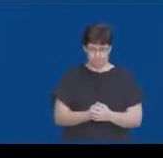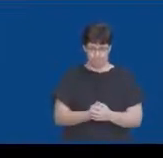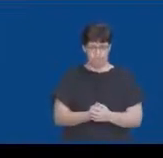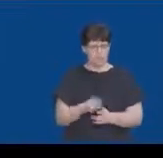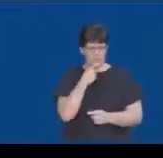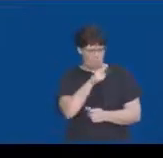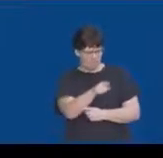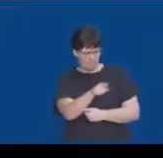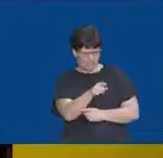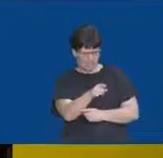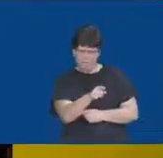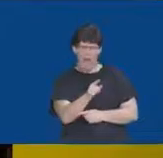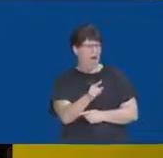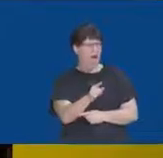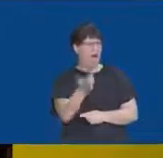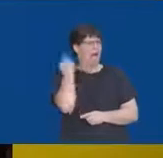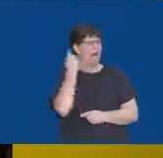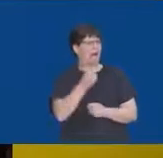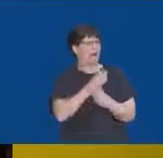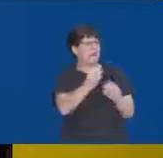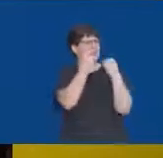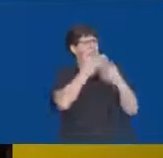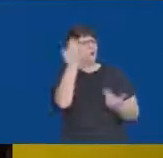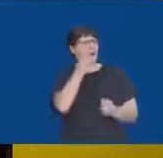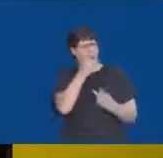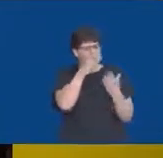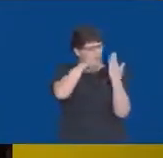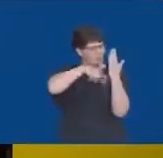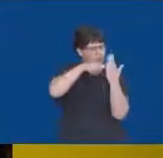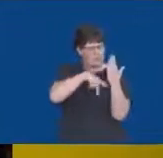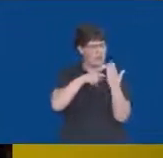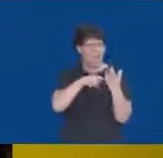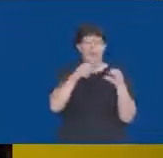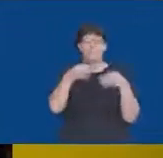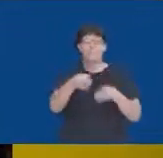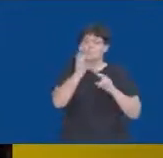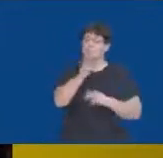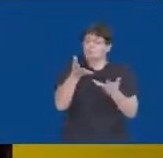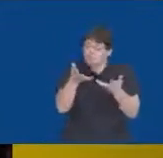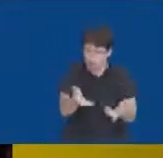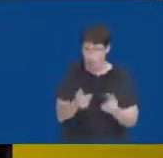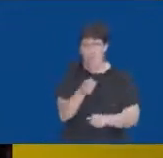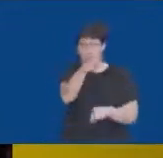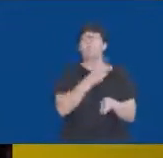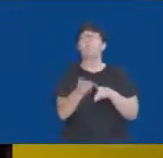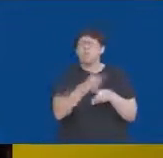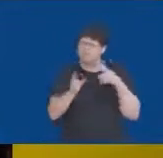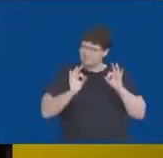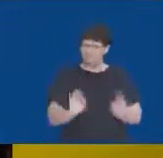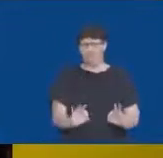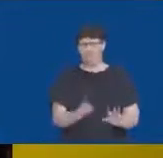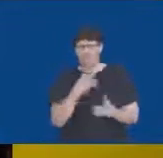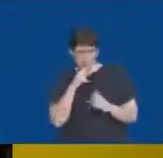that you haven't seen before. That's the nature of this paper 2 question, but I know that you have been prepared well enough